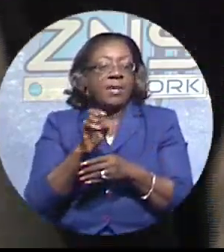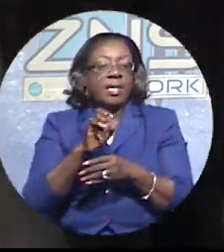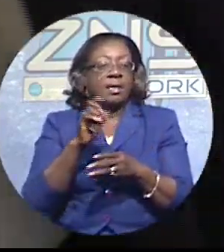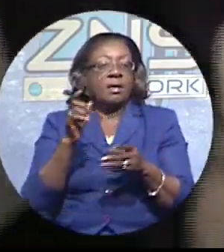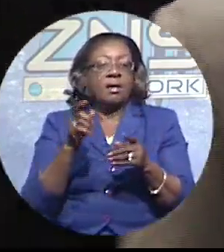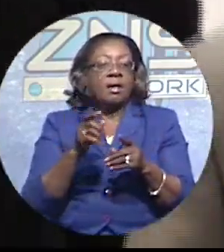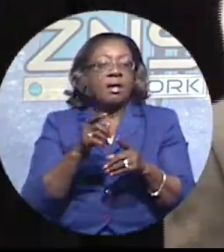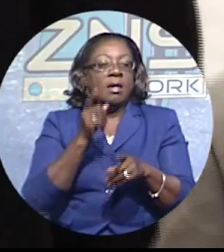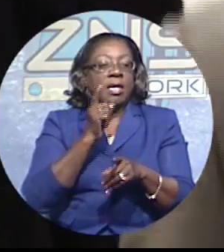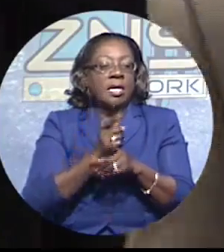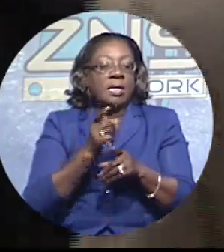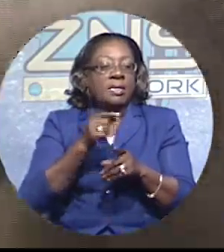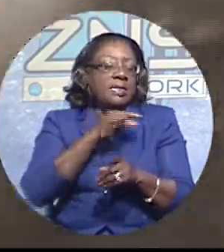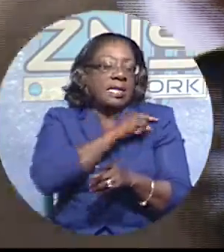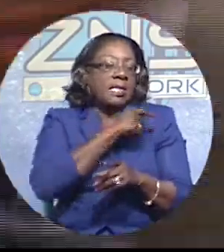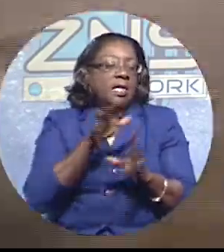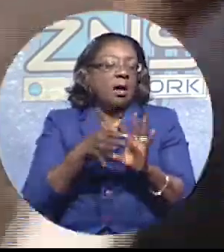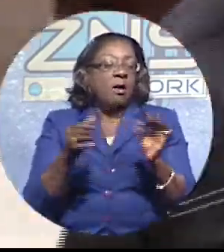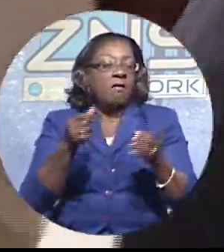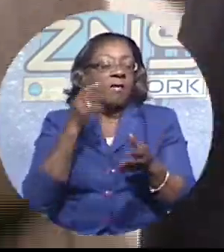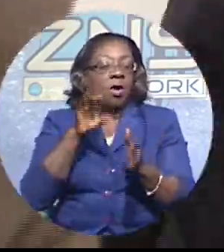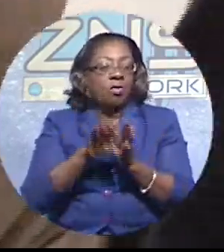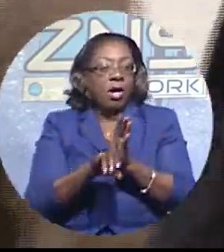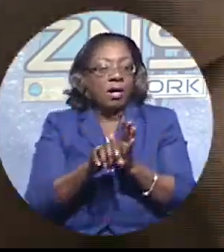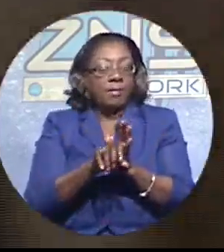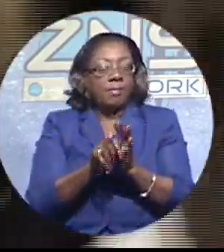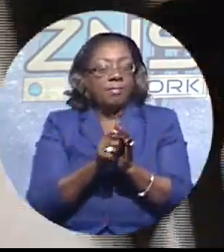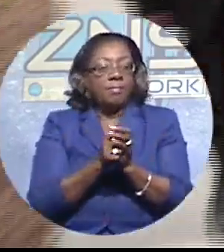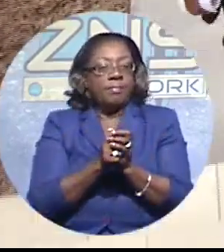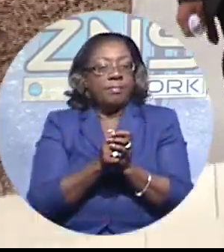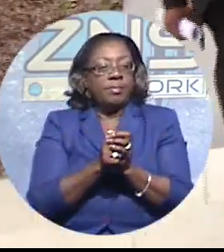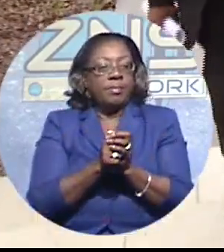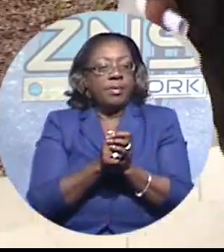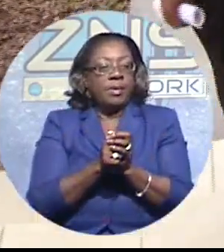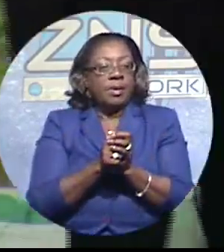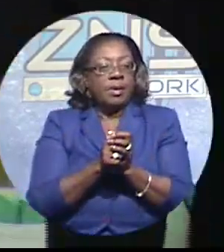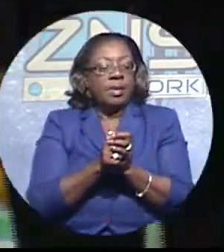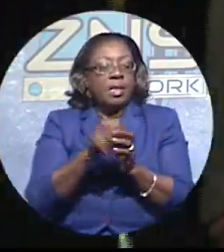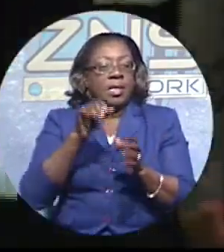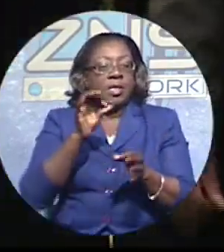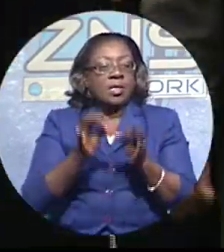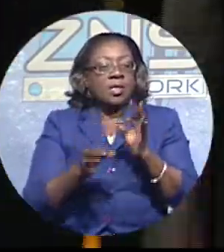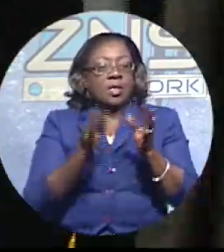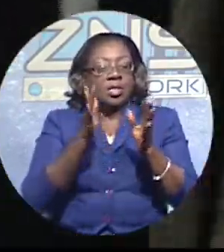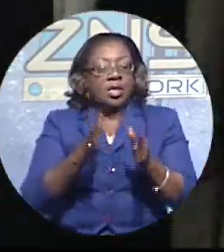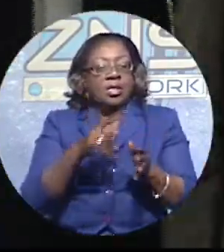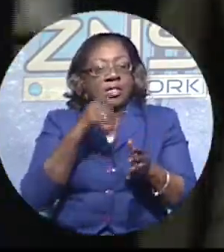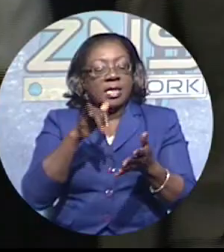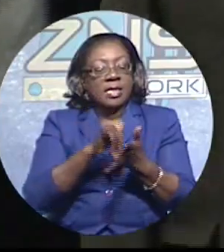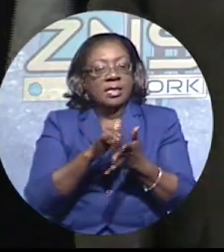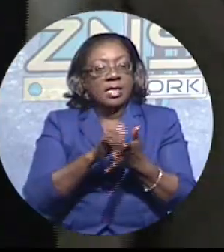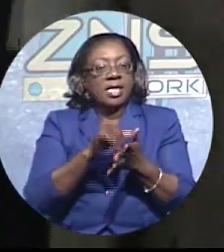of a crime, have good standing in the community, and are men of the cloth. Despite this, Justice Ferguson Pratt